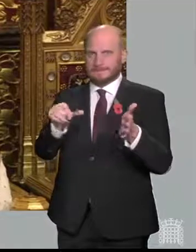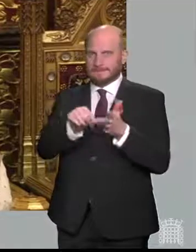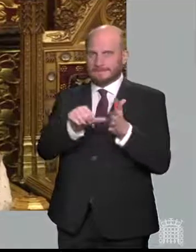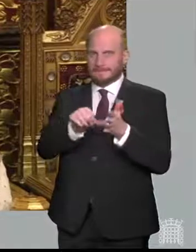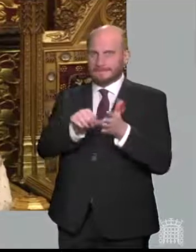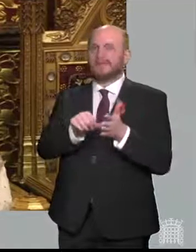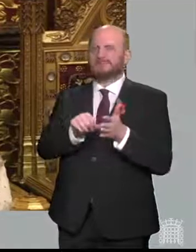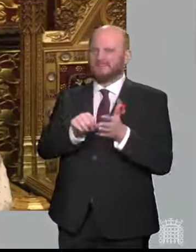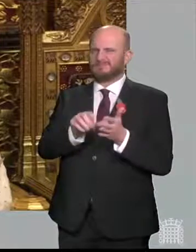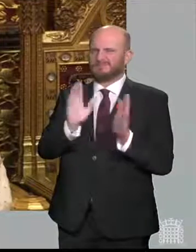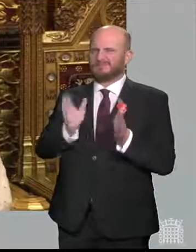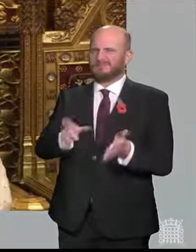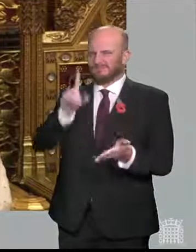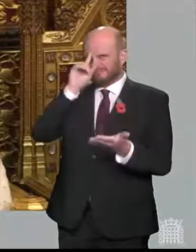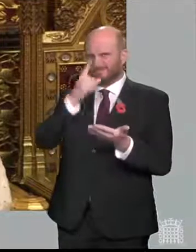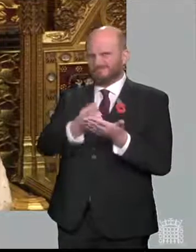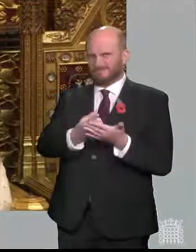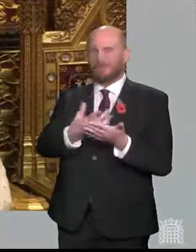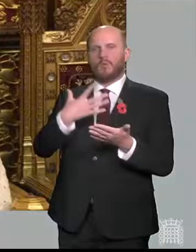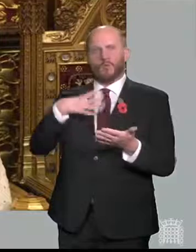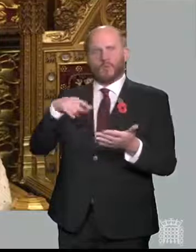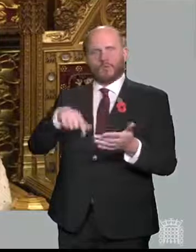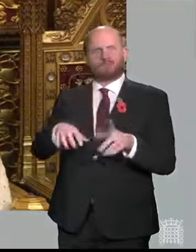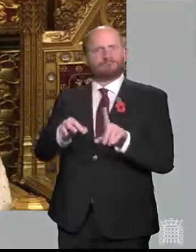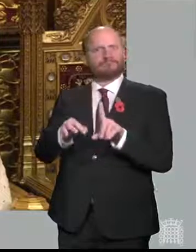decisions to change this country for the better.